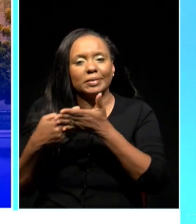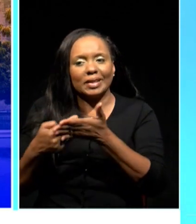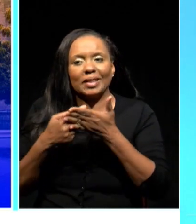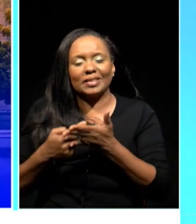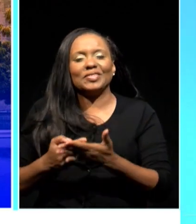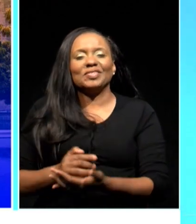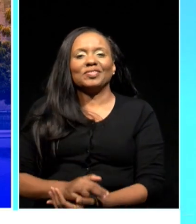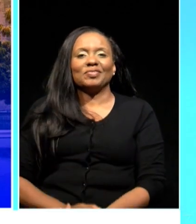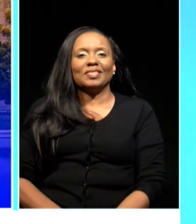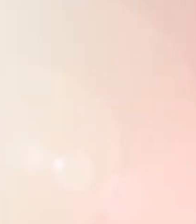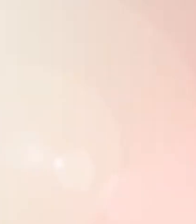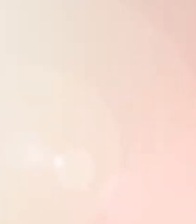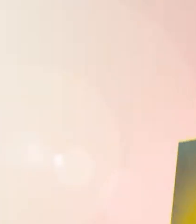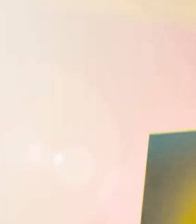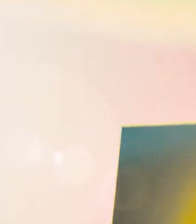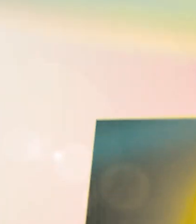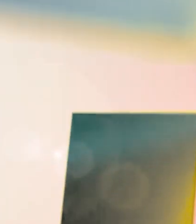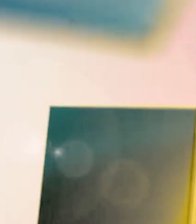Stay with us.